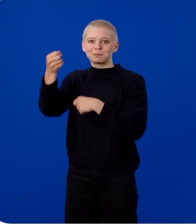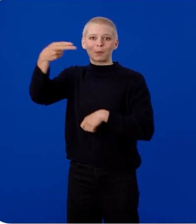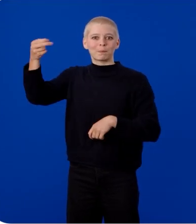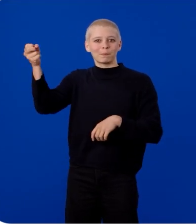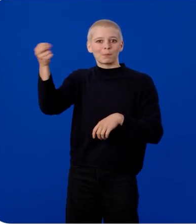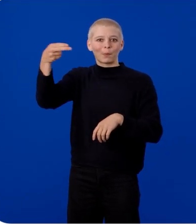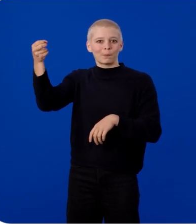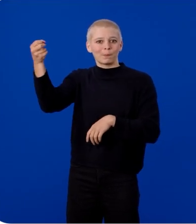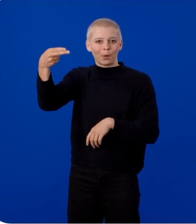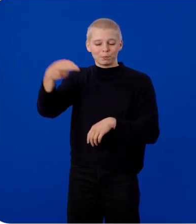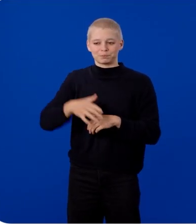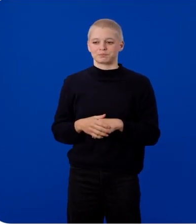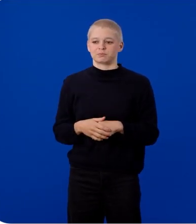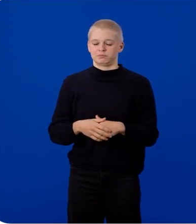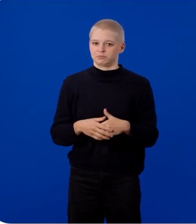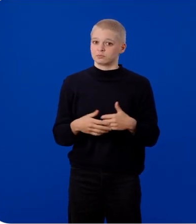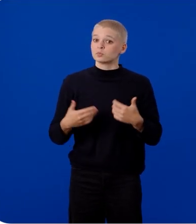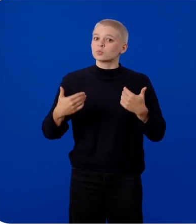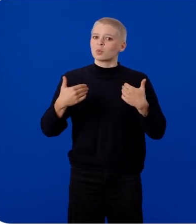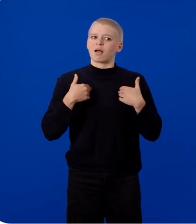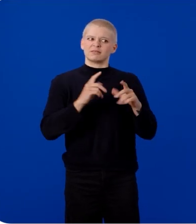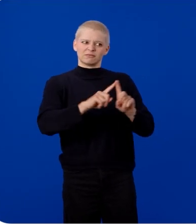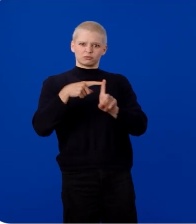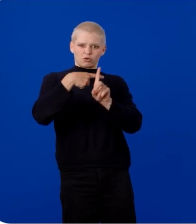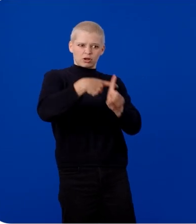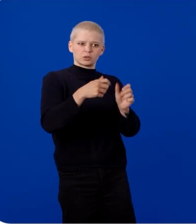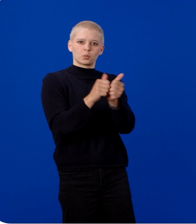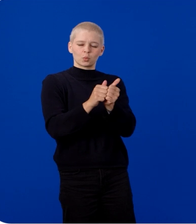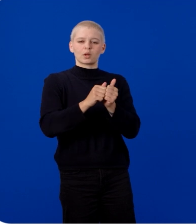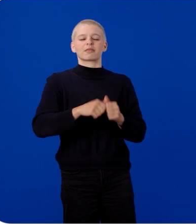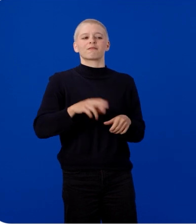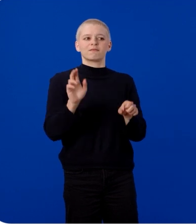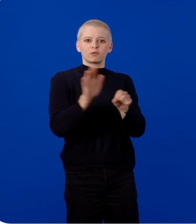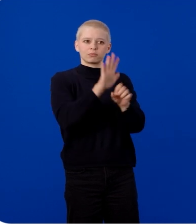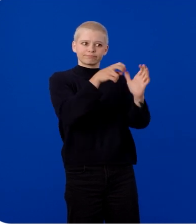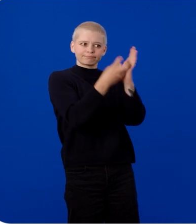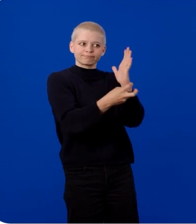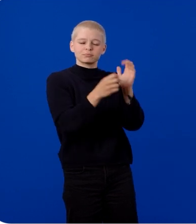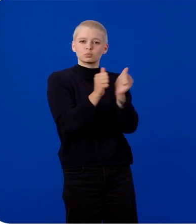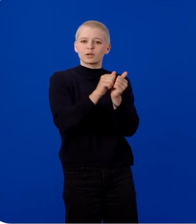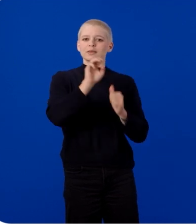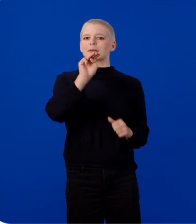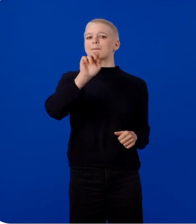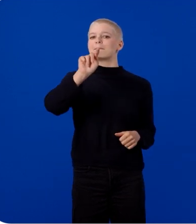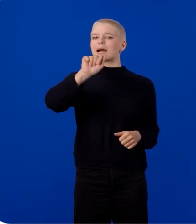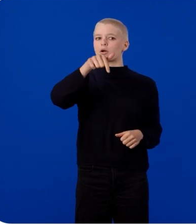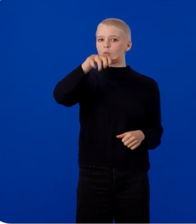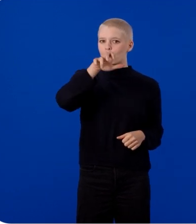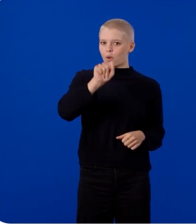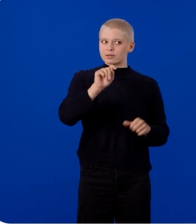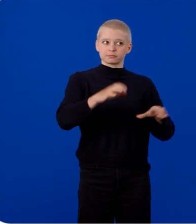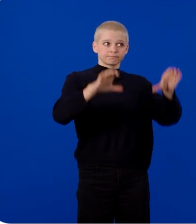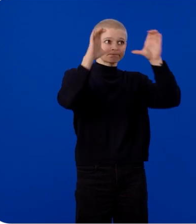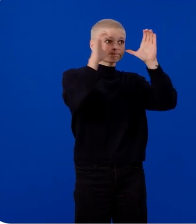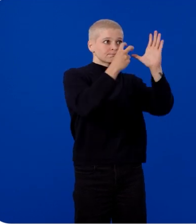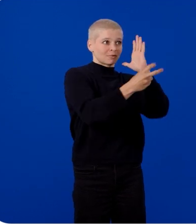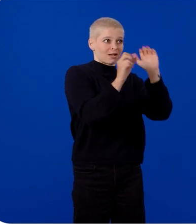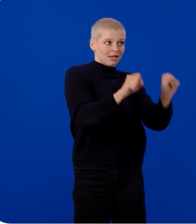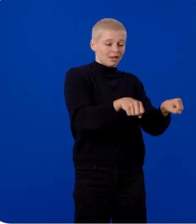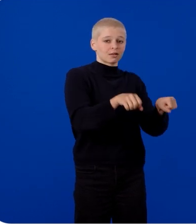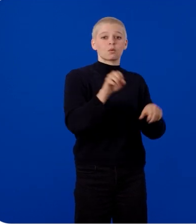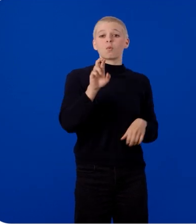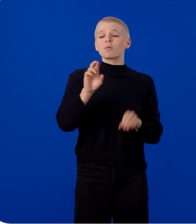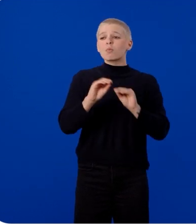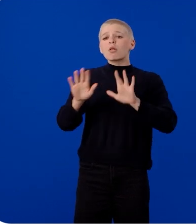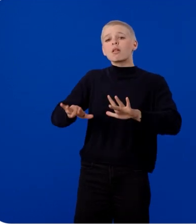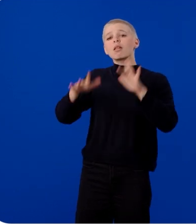could target for fully immersive experiences with MetaQuest, or even lighter experiences for AI glasses. This all depends